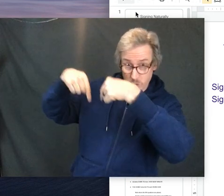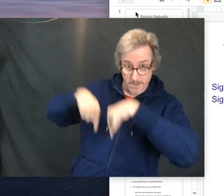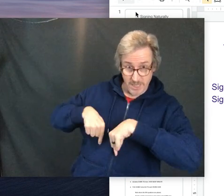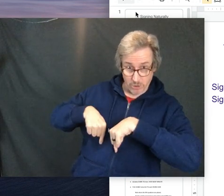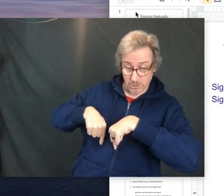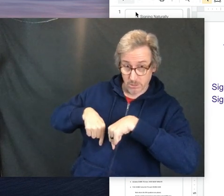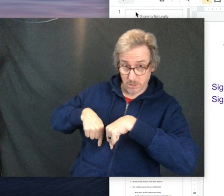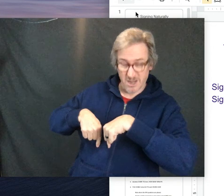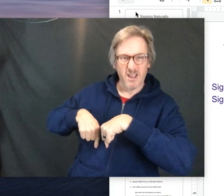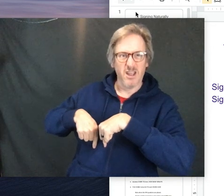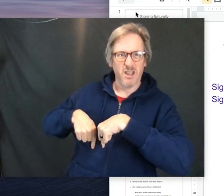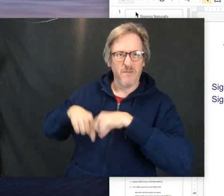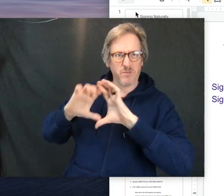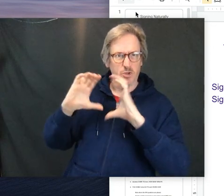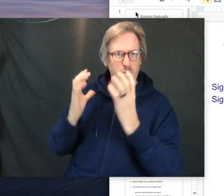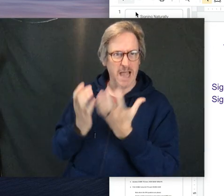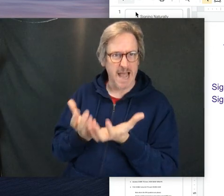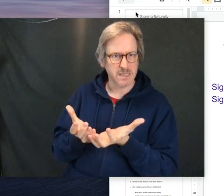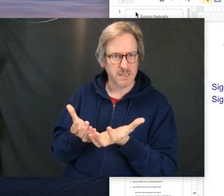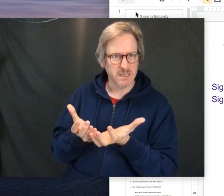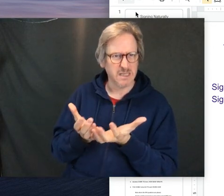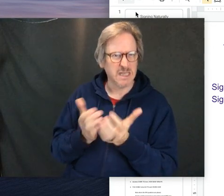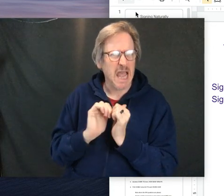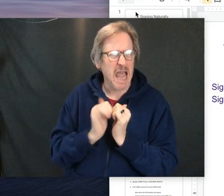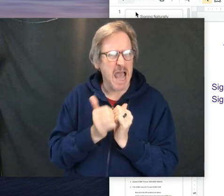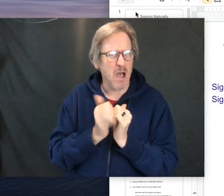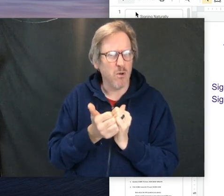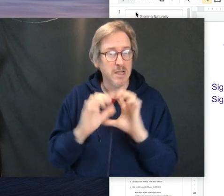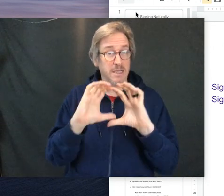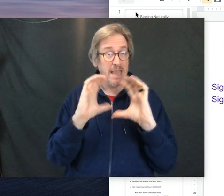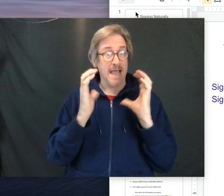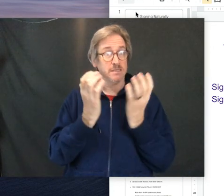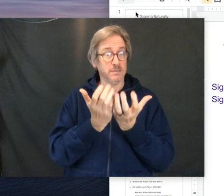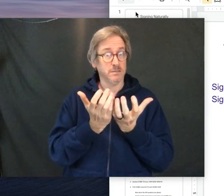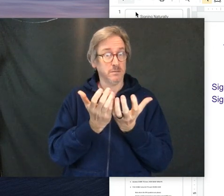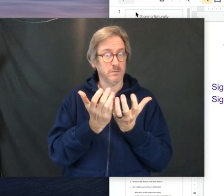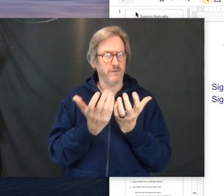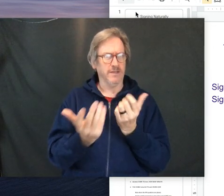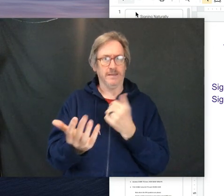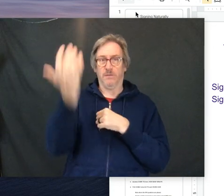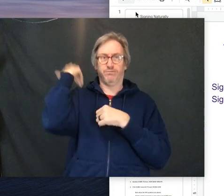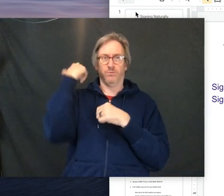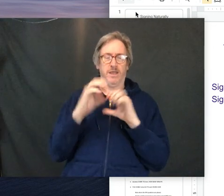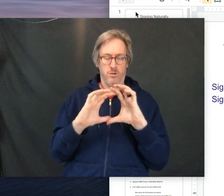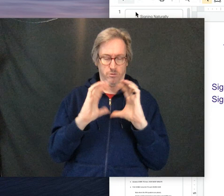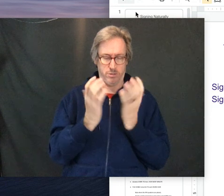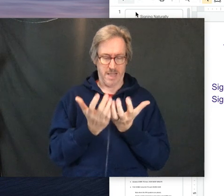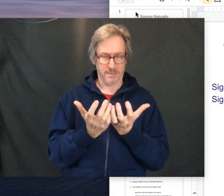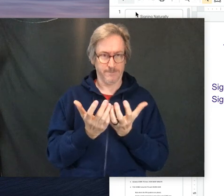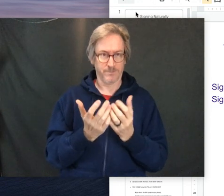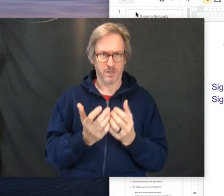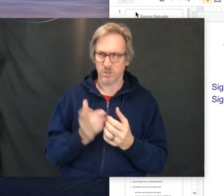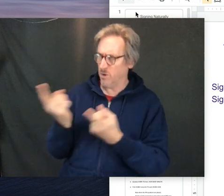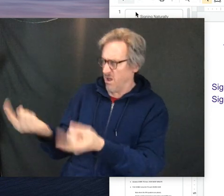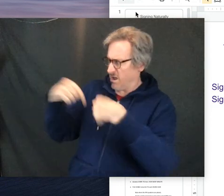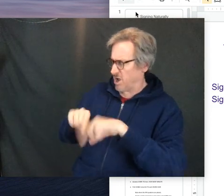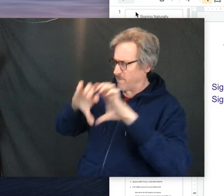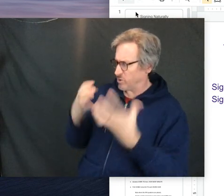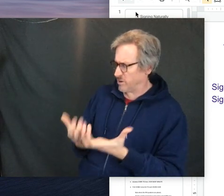you come here to class, how? Class, we did that way ago, class.